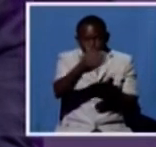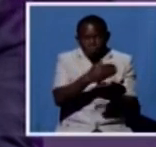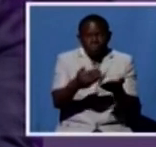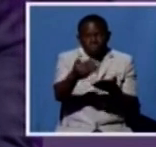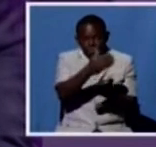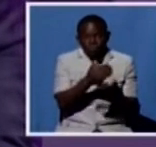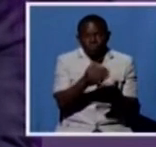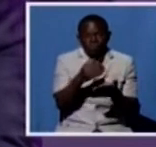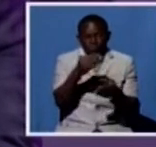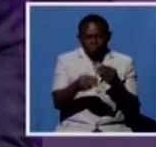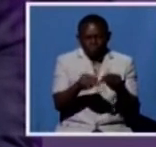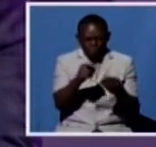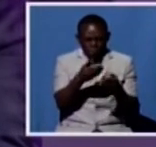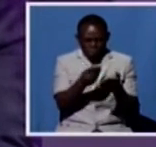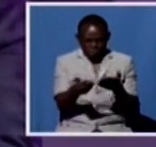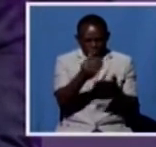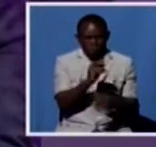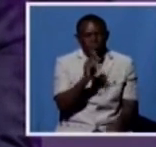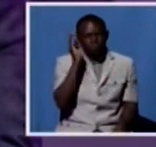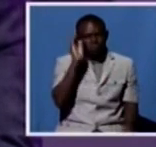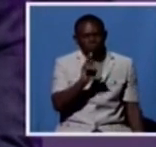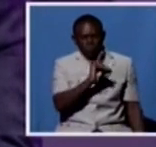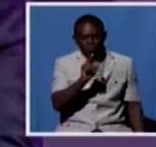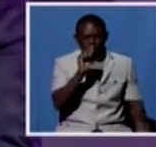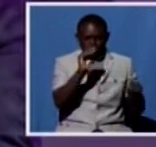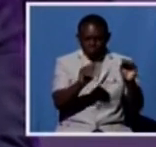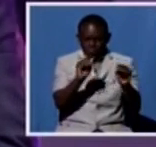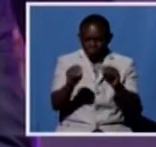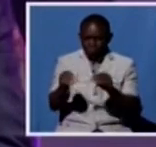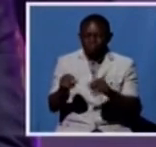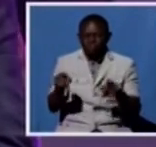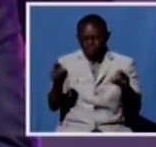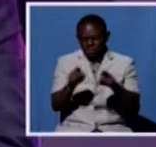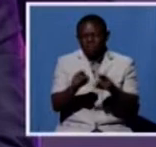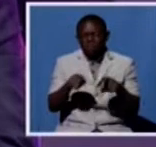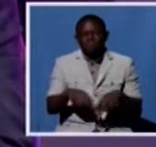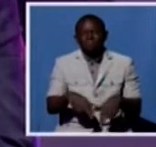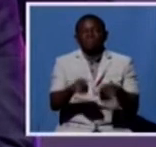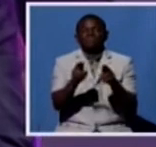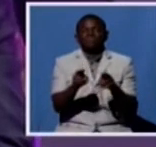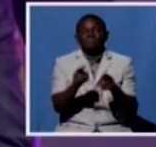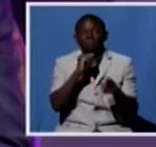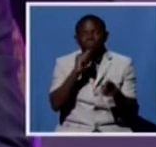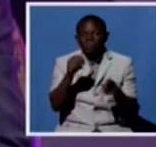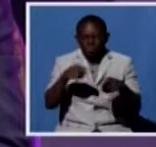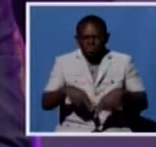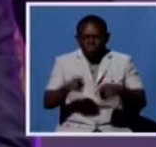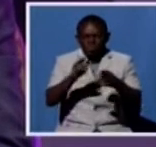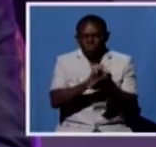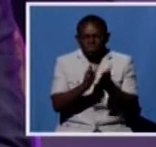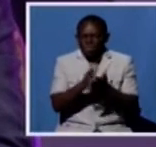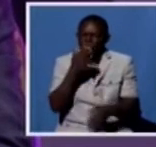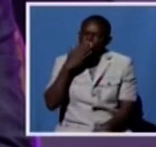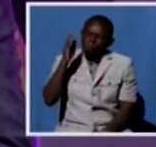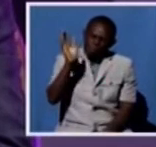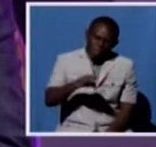where it deteriorates, we start making detours and start getting to a point where it becomes impassable. We